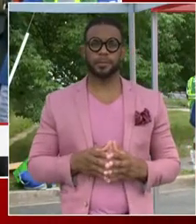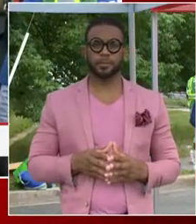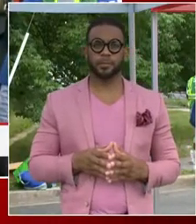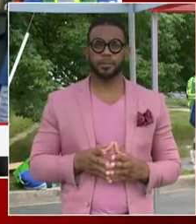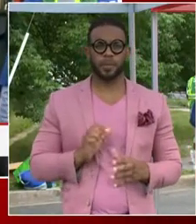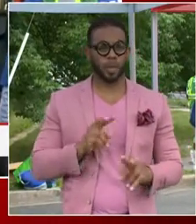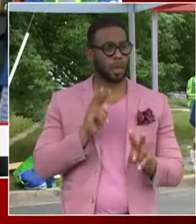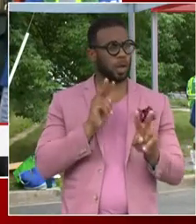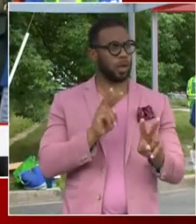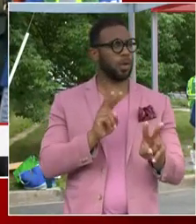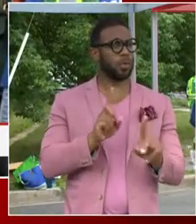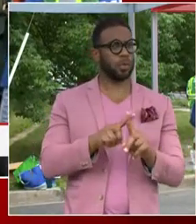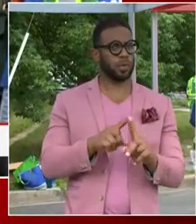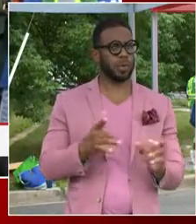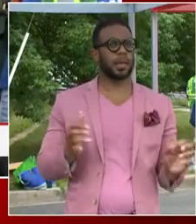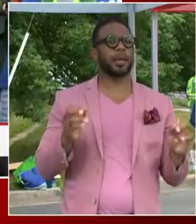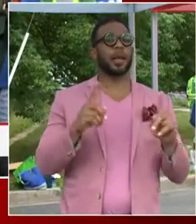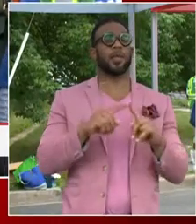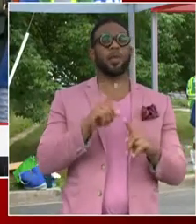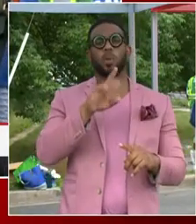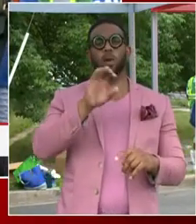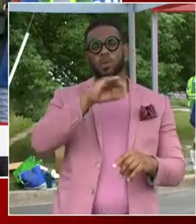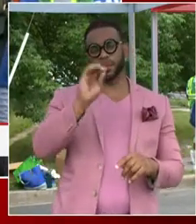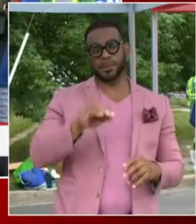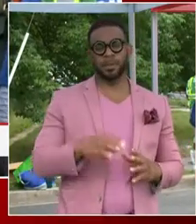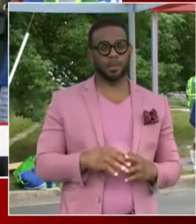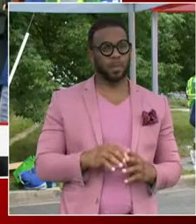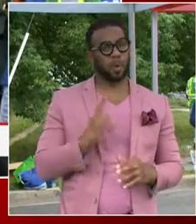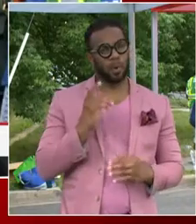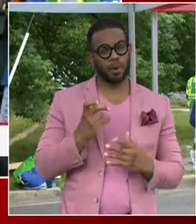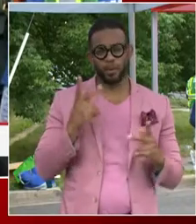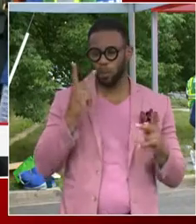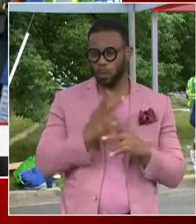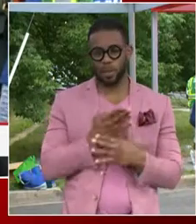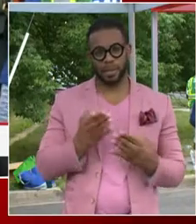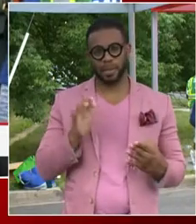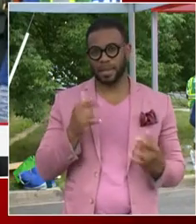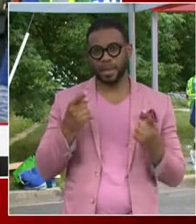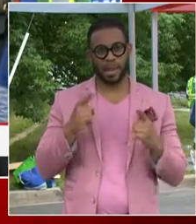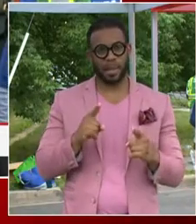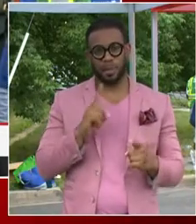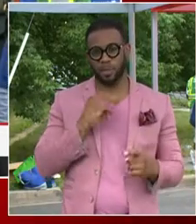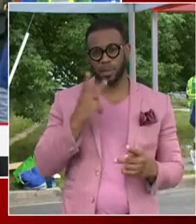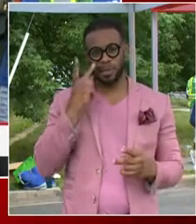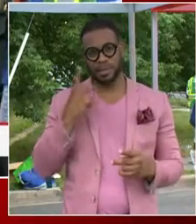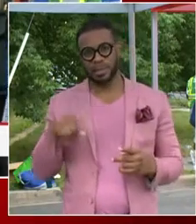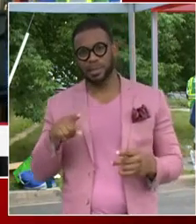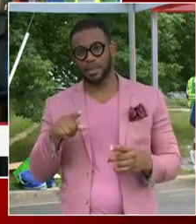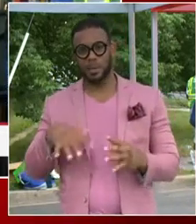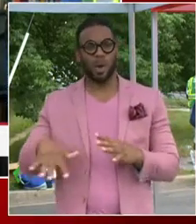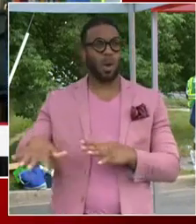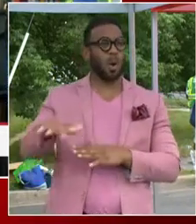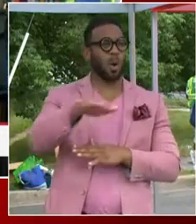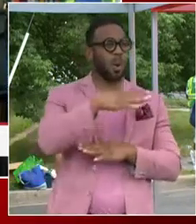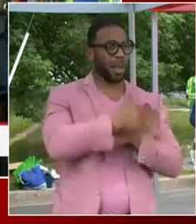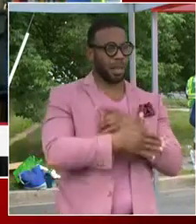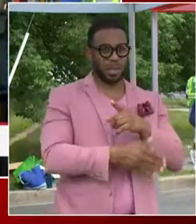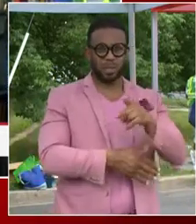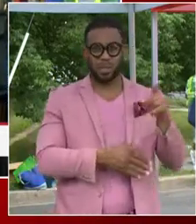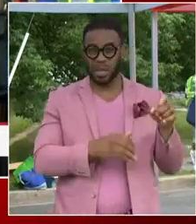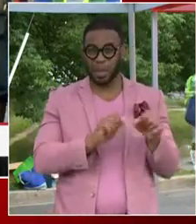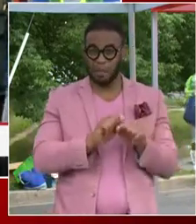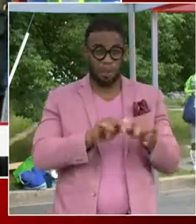And we look forward to it getting back to a 100%. But one of the worst things that can happen, as we've seen around the country, is